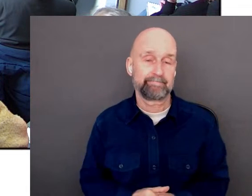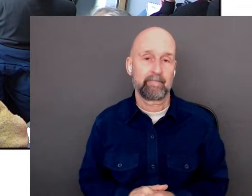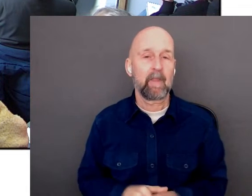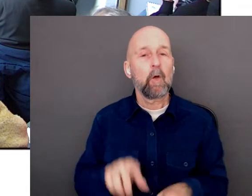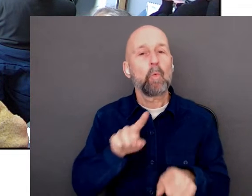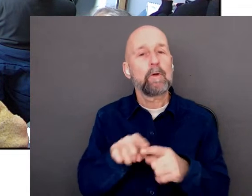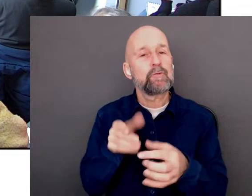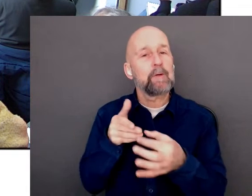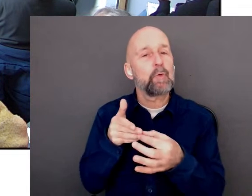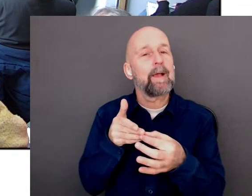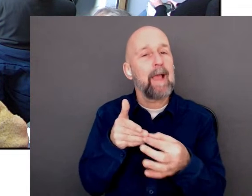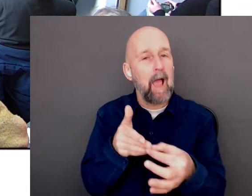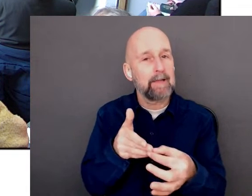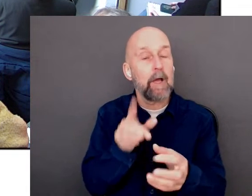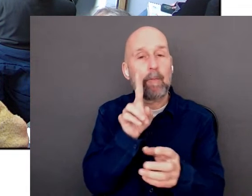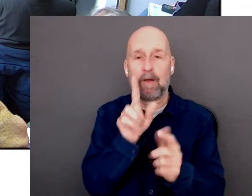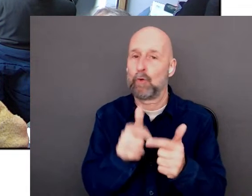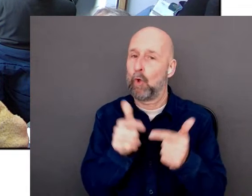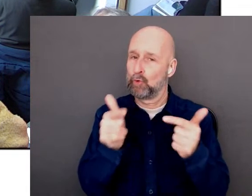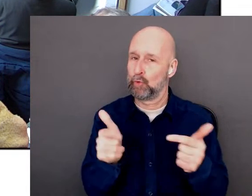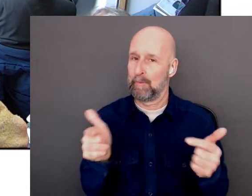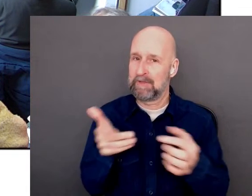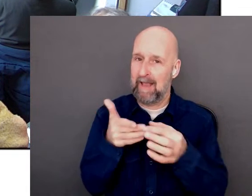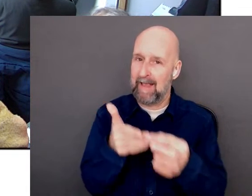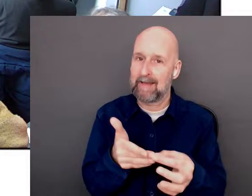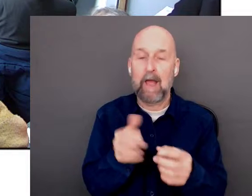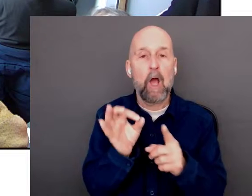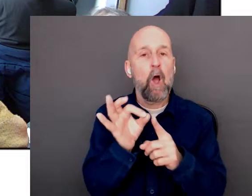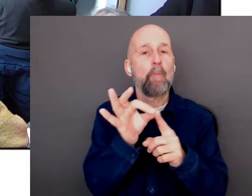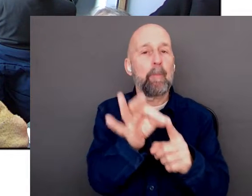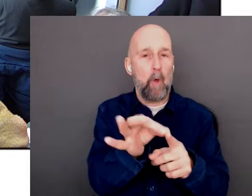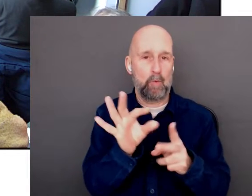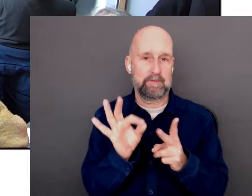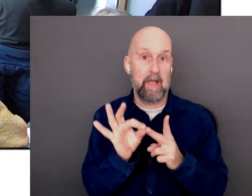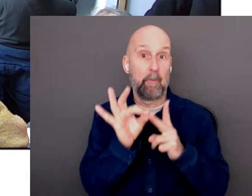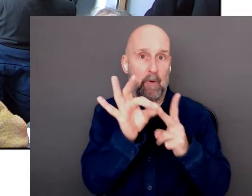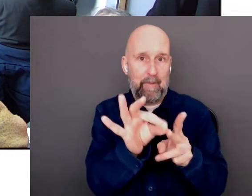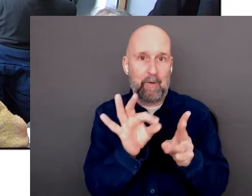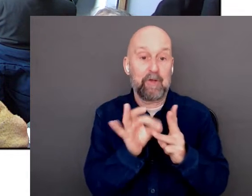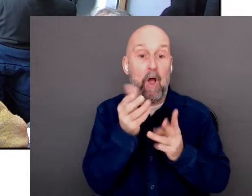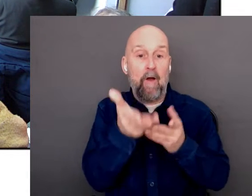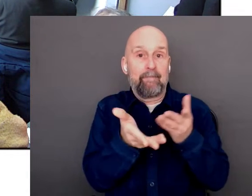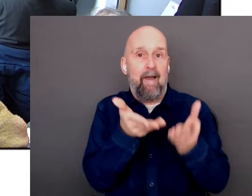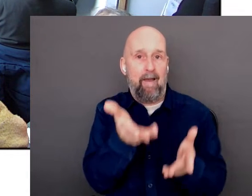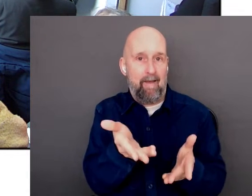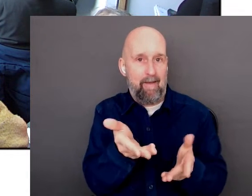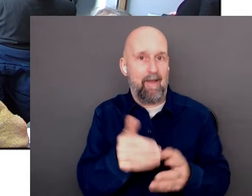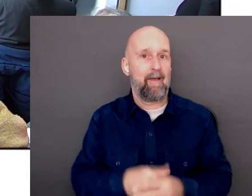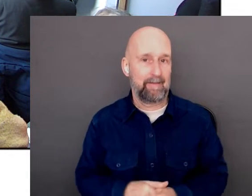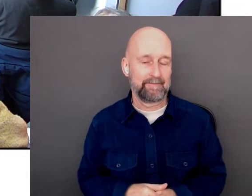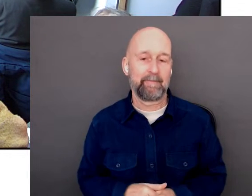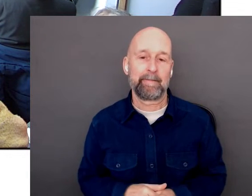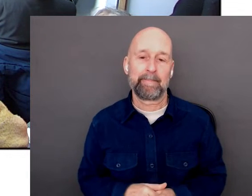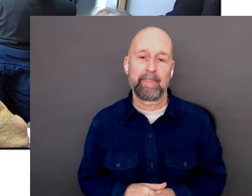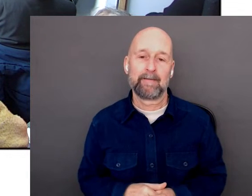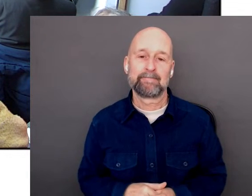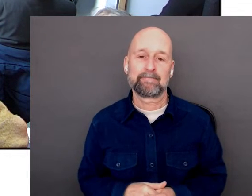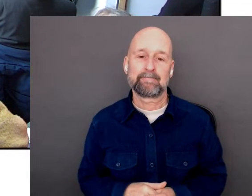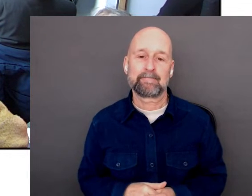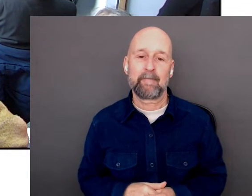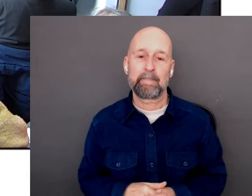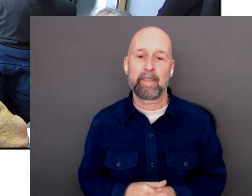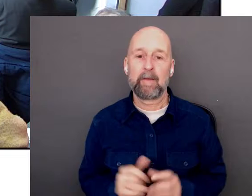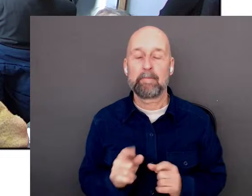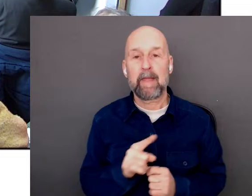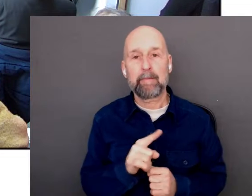but not too much. You know, it's just proposition. And yeah, and there's also, since maybe you guys are